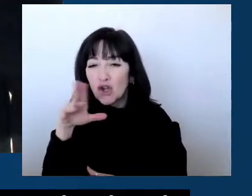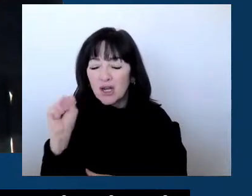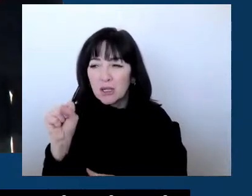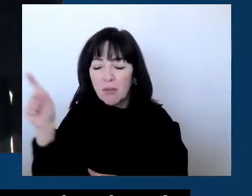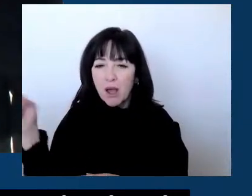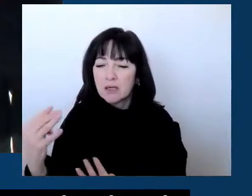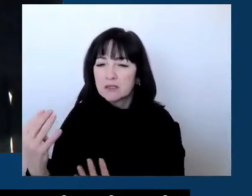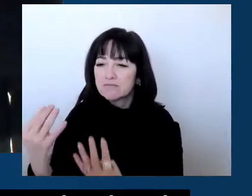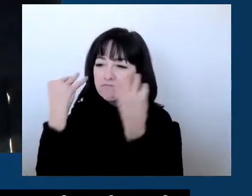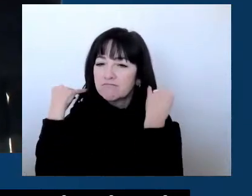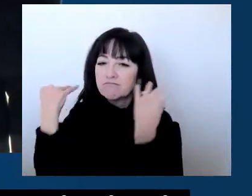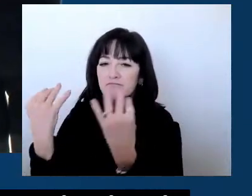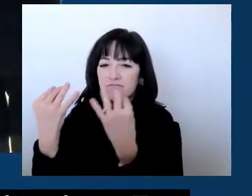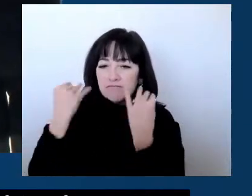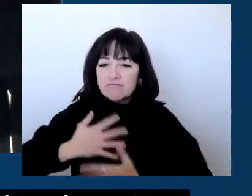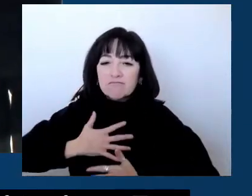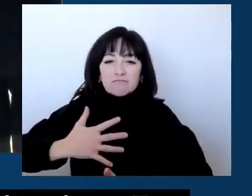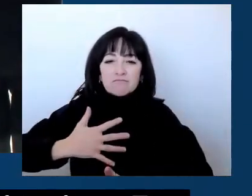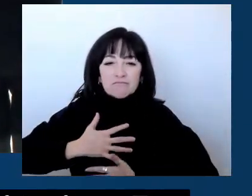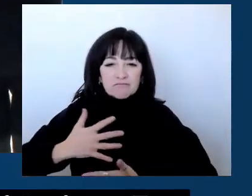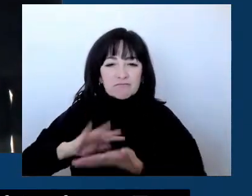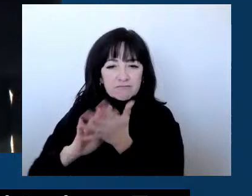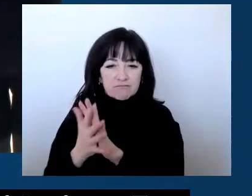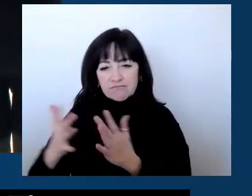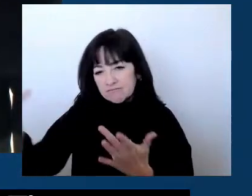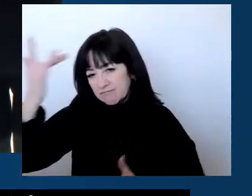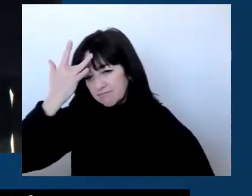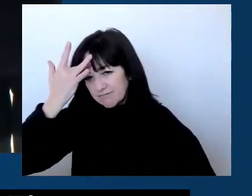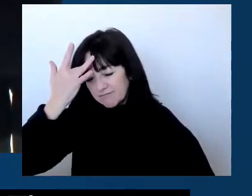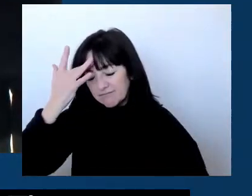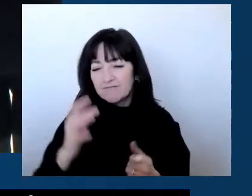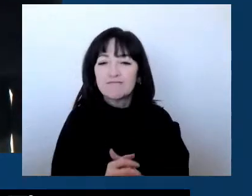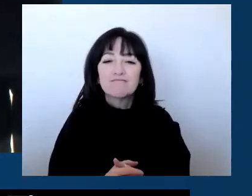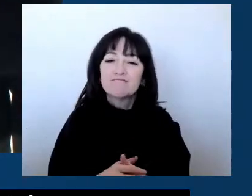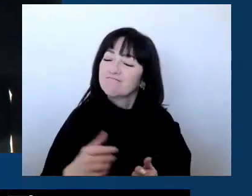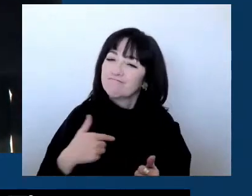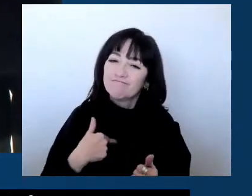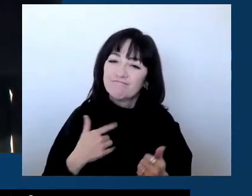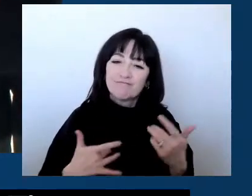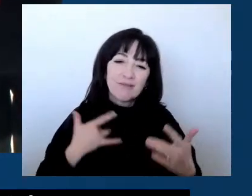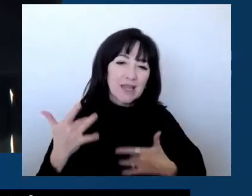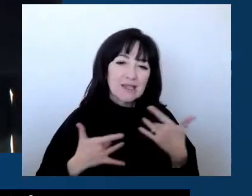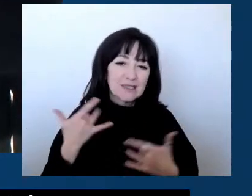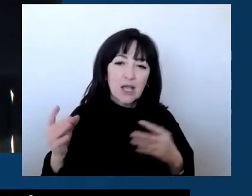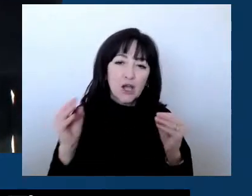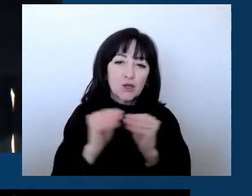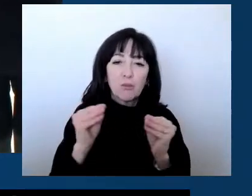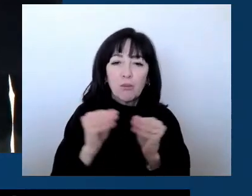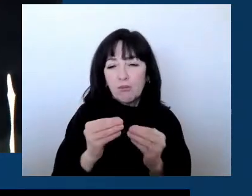I couldn't be prouder of this. I invite you to stay tuned next week for more good news. And again, thank you for the extraordinary work and the